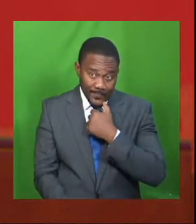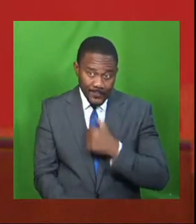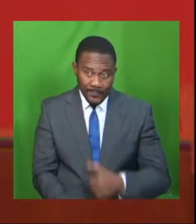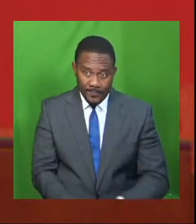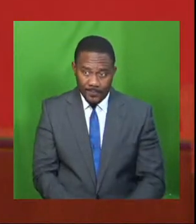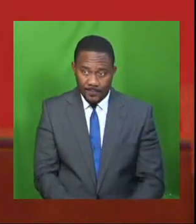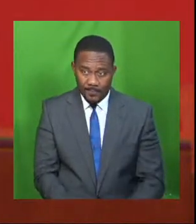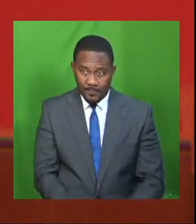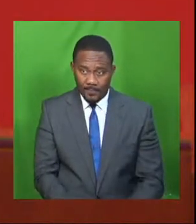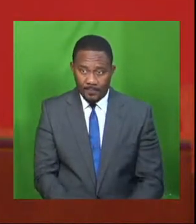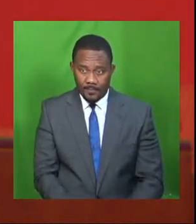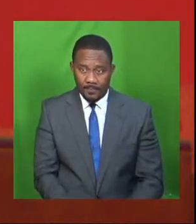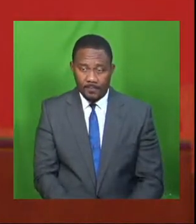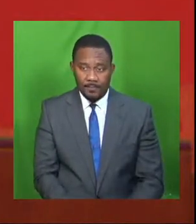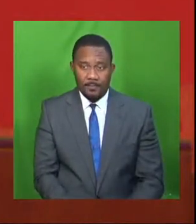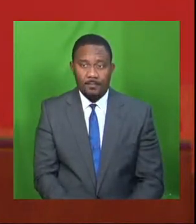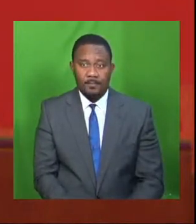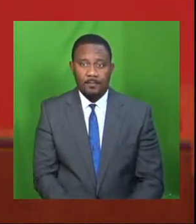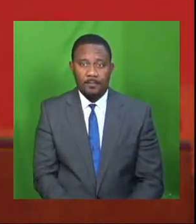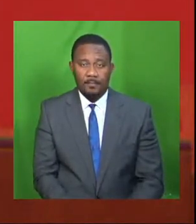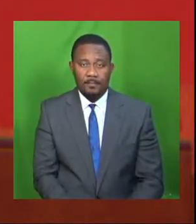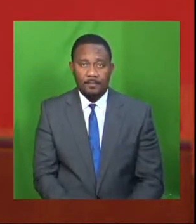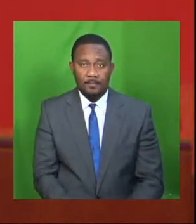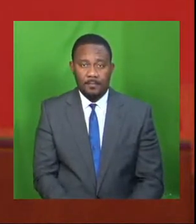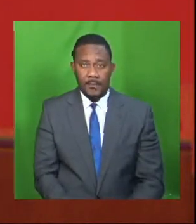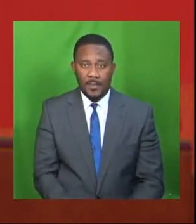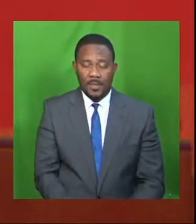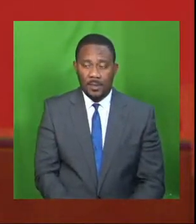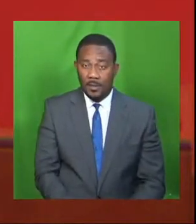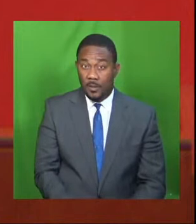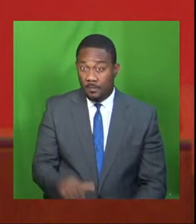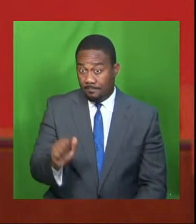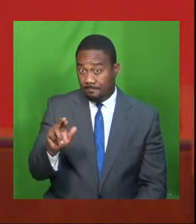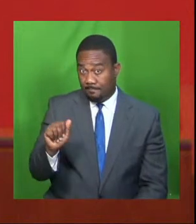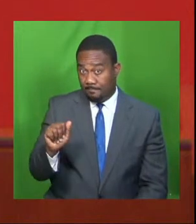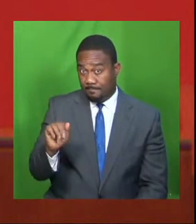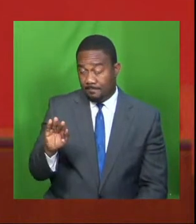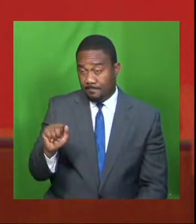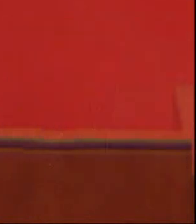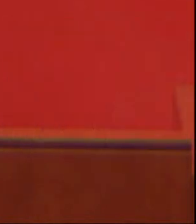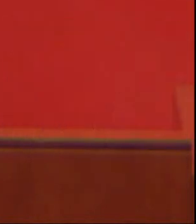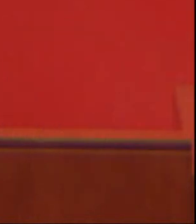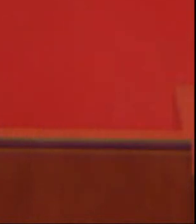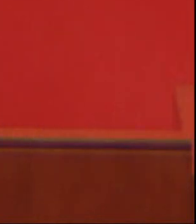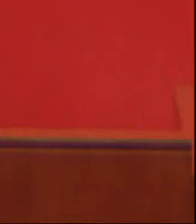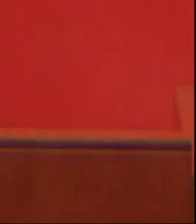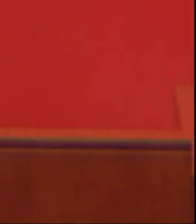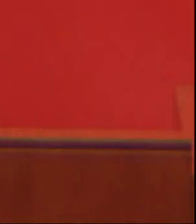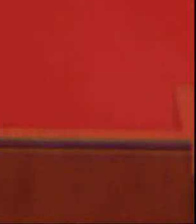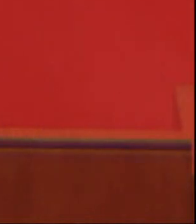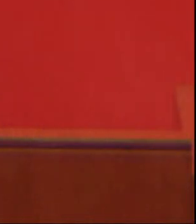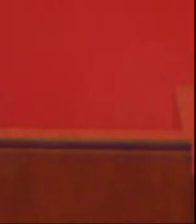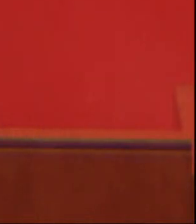uncovered by the Auditor General in 2018, an amount of 2.6 billion,